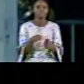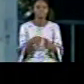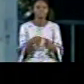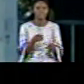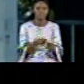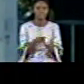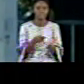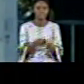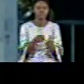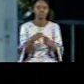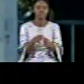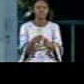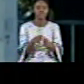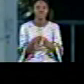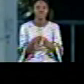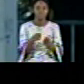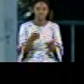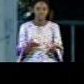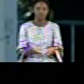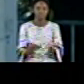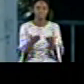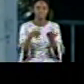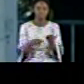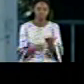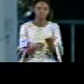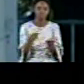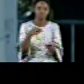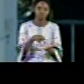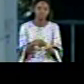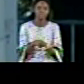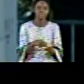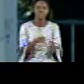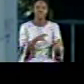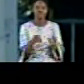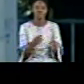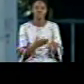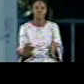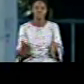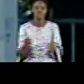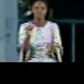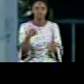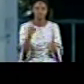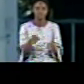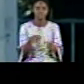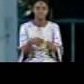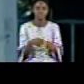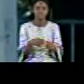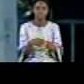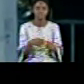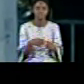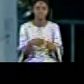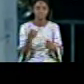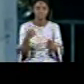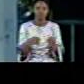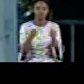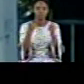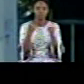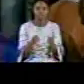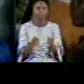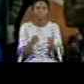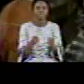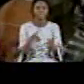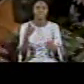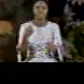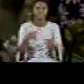up rise up do the thing yes yes you can see there you can see there the power the power is